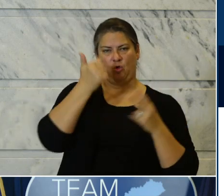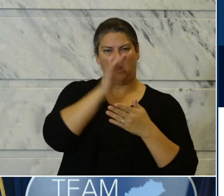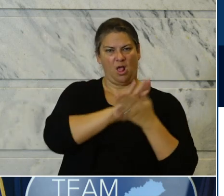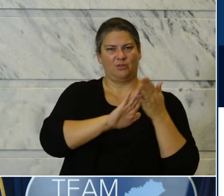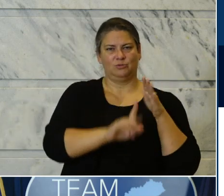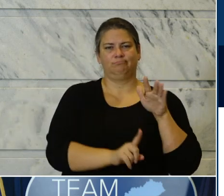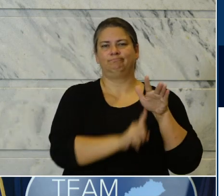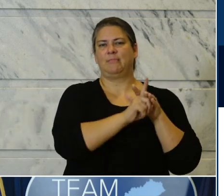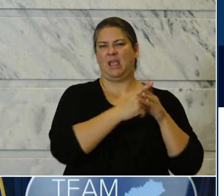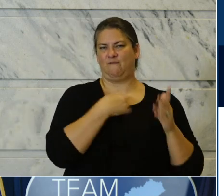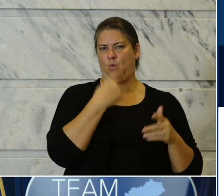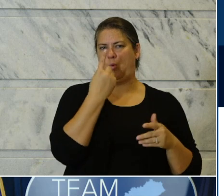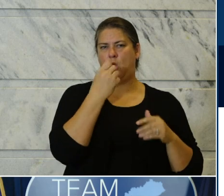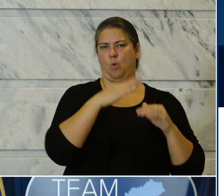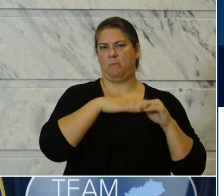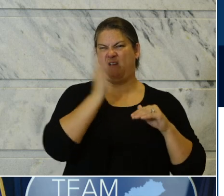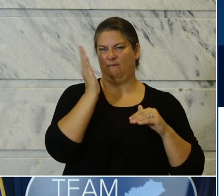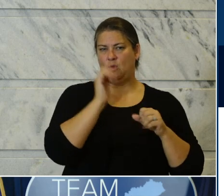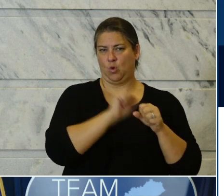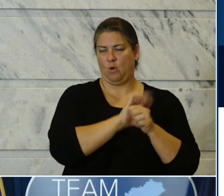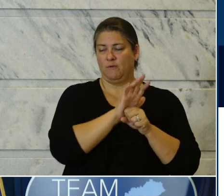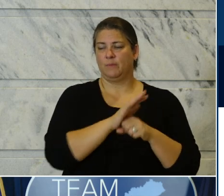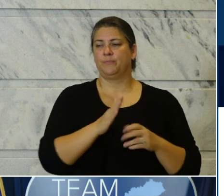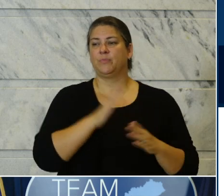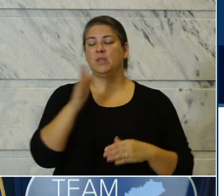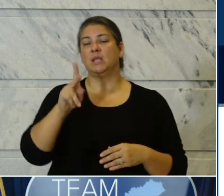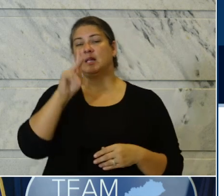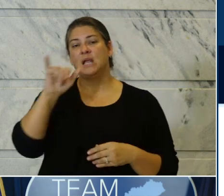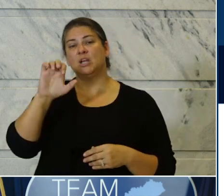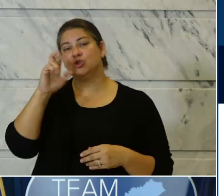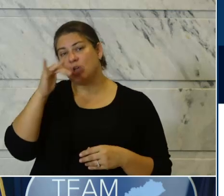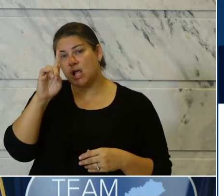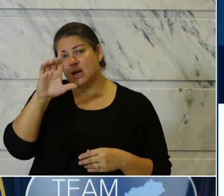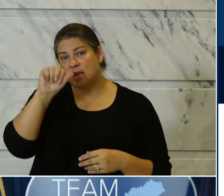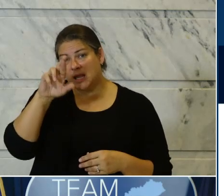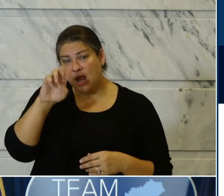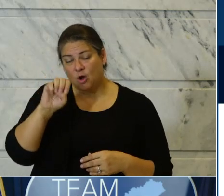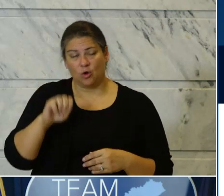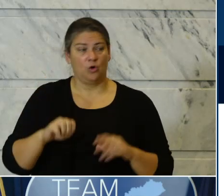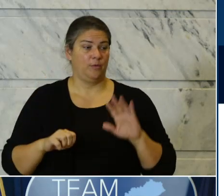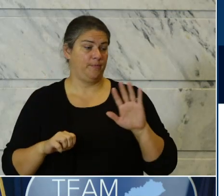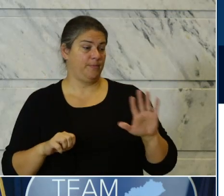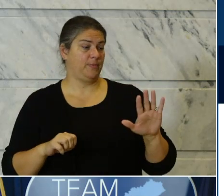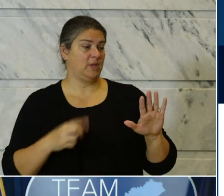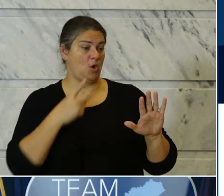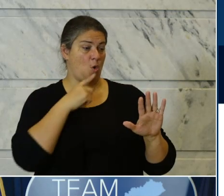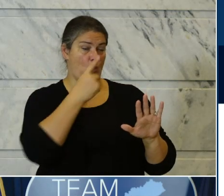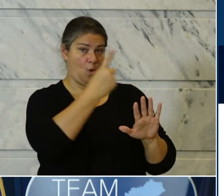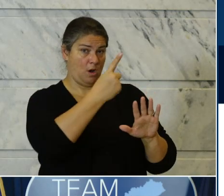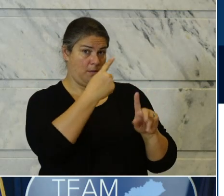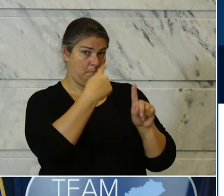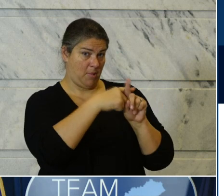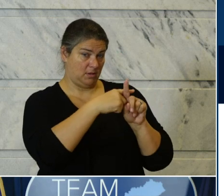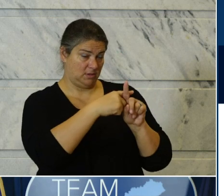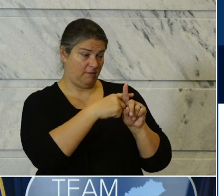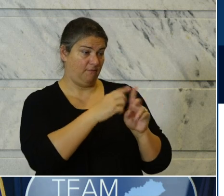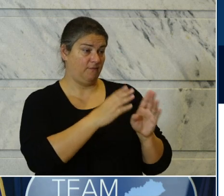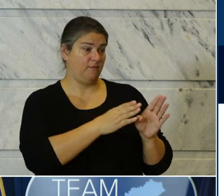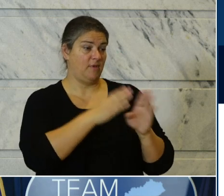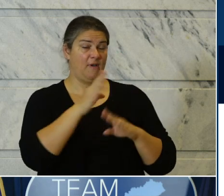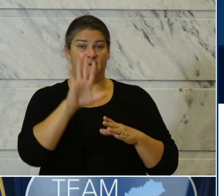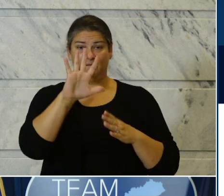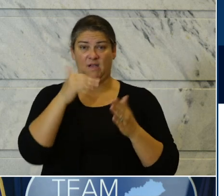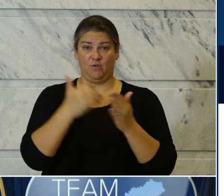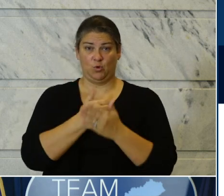at least 1 positive. Kentucky child care facilities, 7 new facilities with at least 1 positive, 5 new